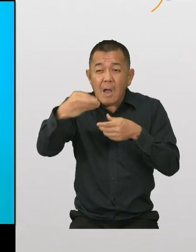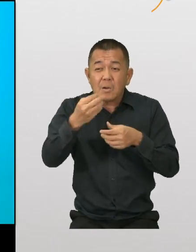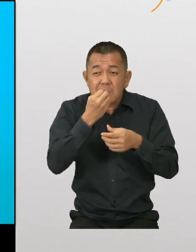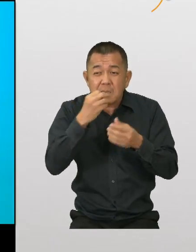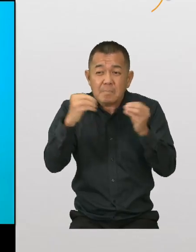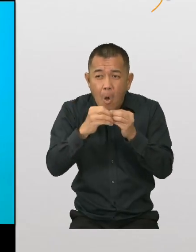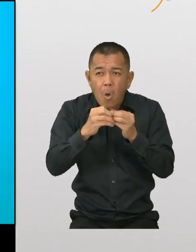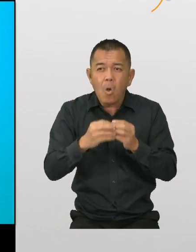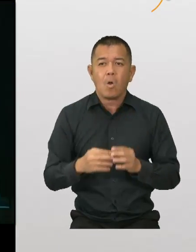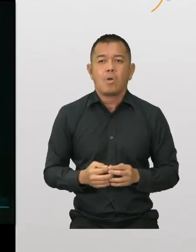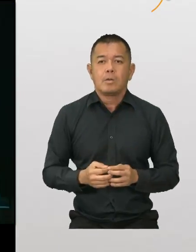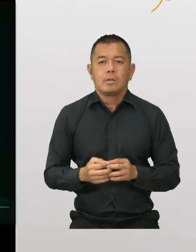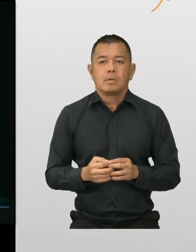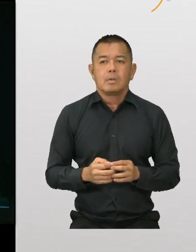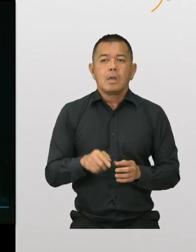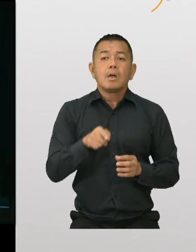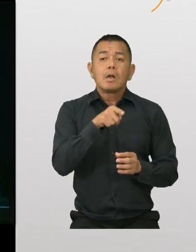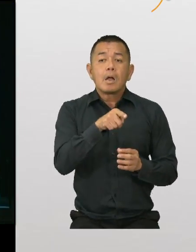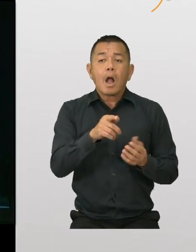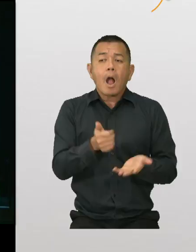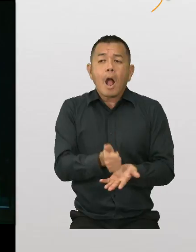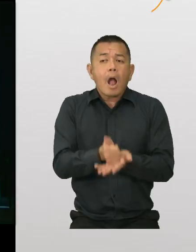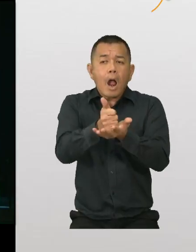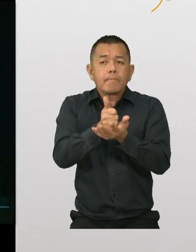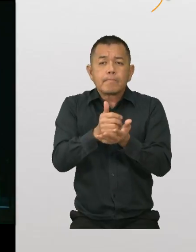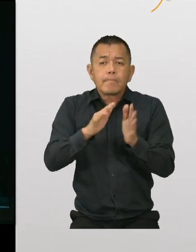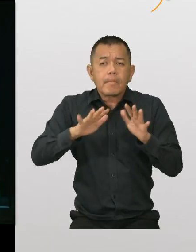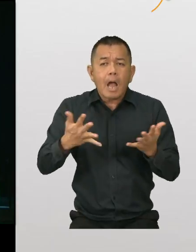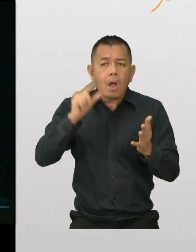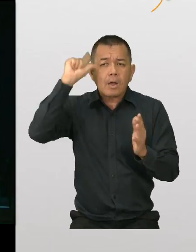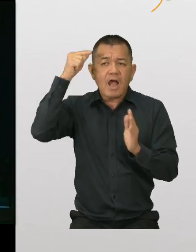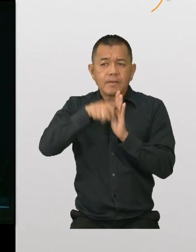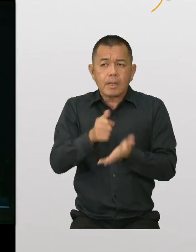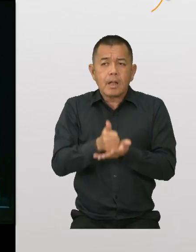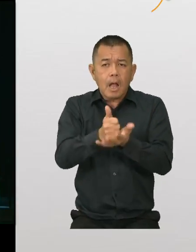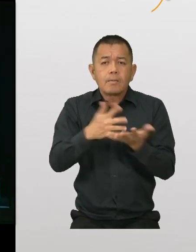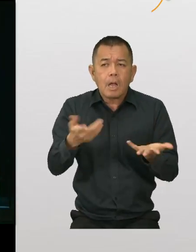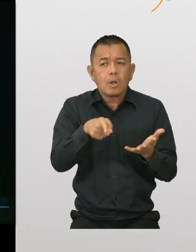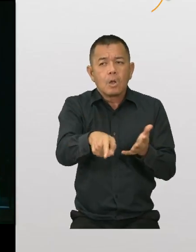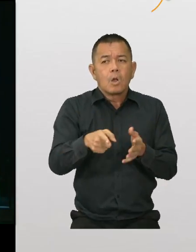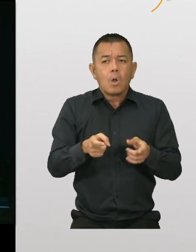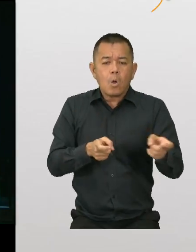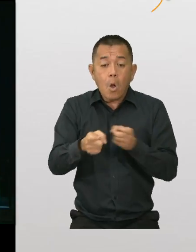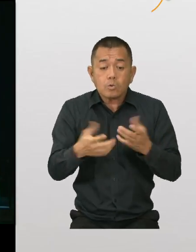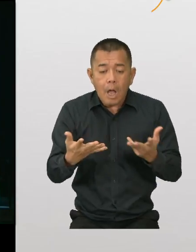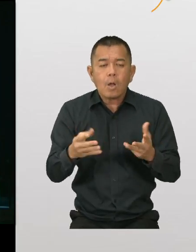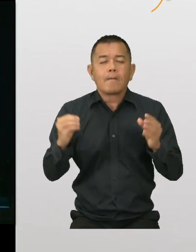And one way to help Singaporeans manage the cost of eating out is to build more hawker centres.